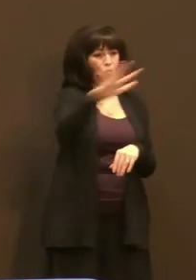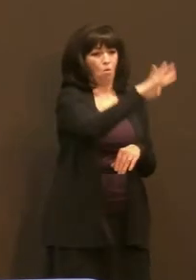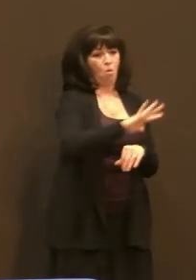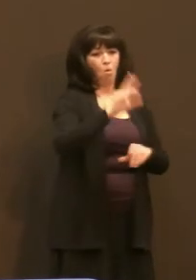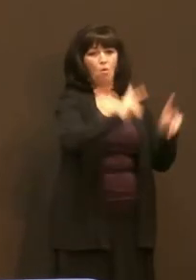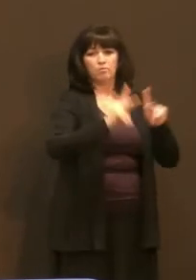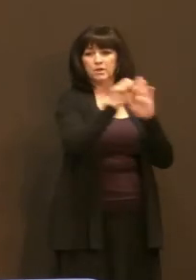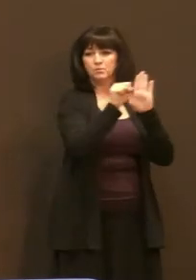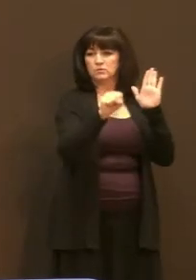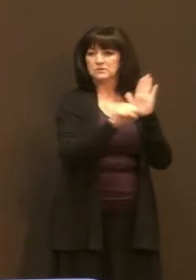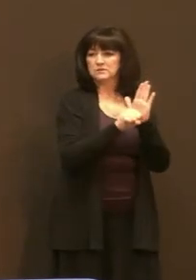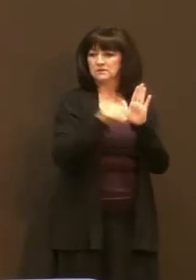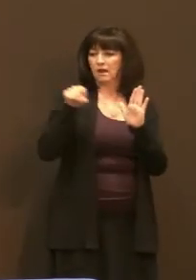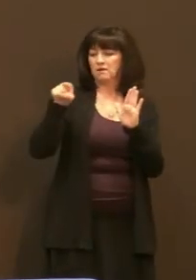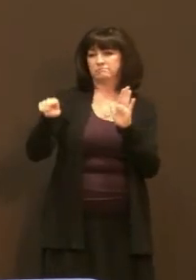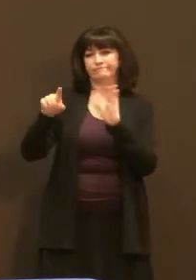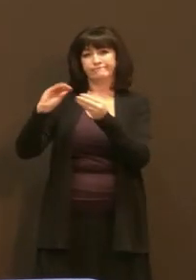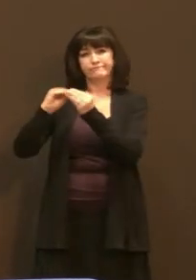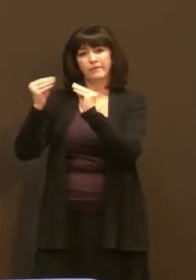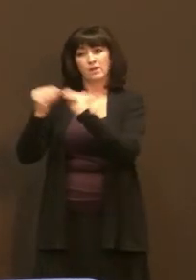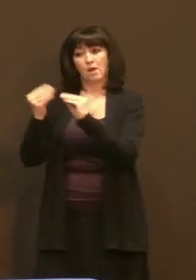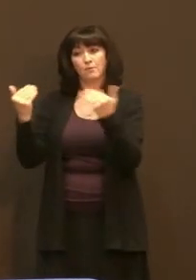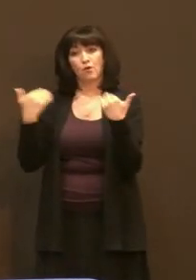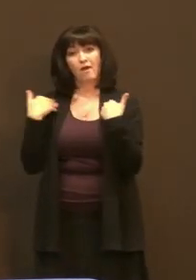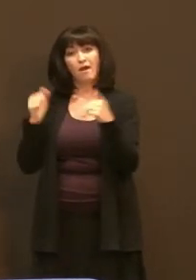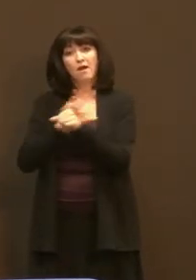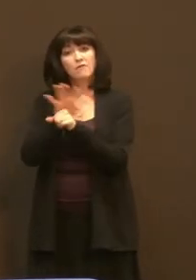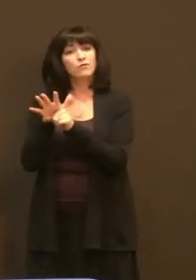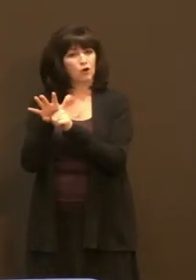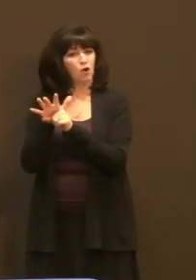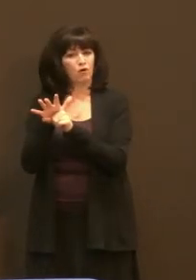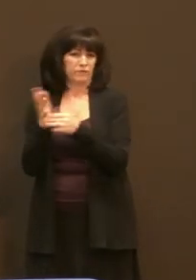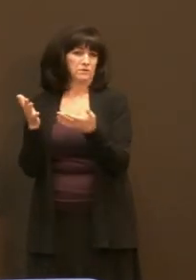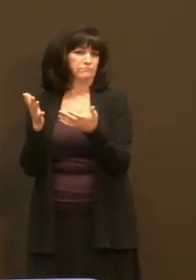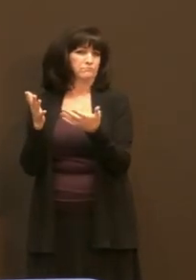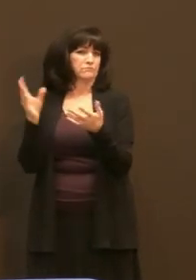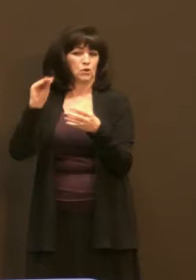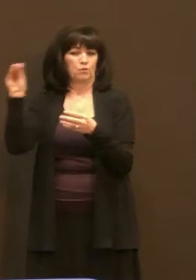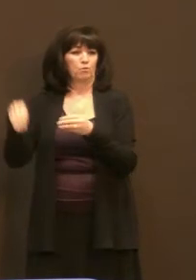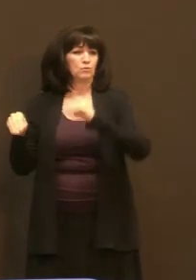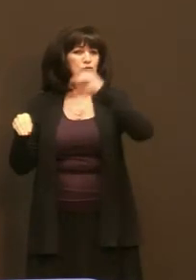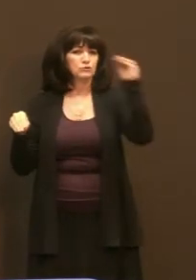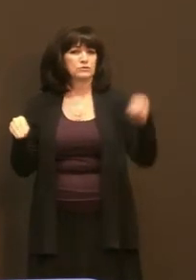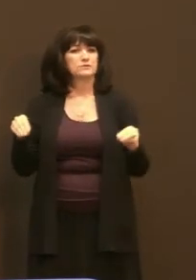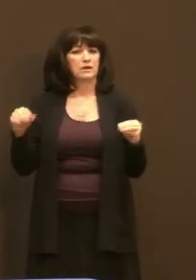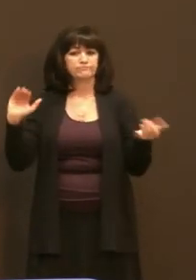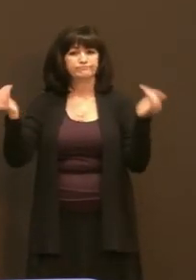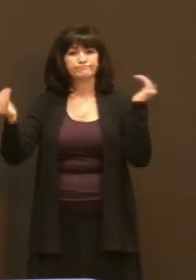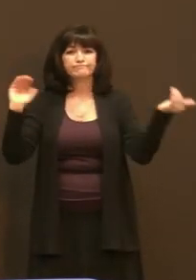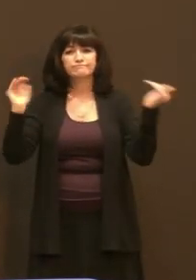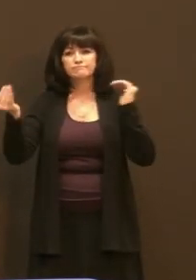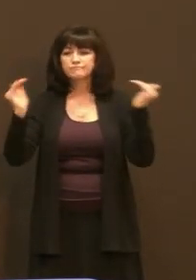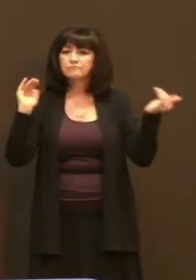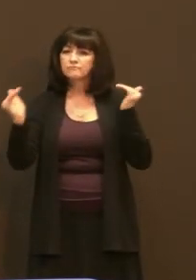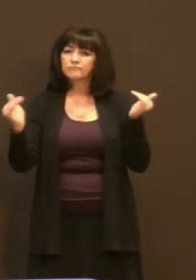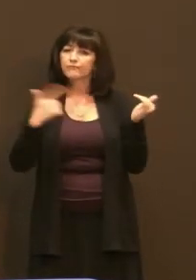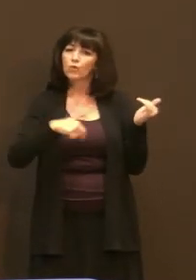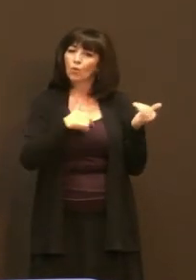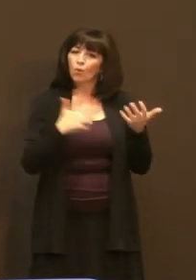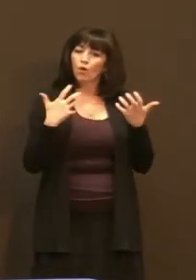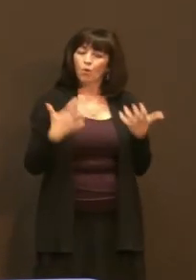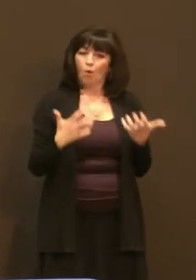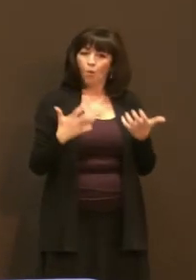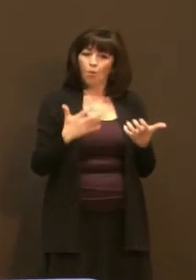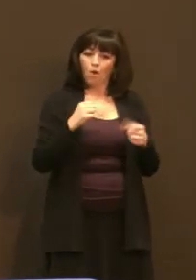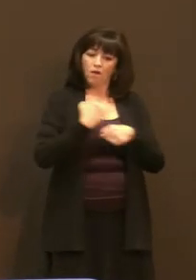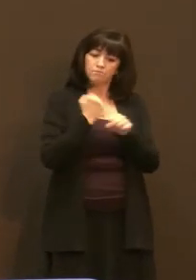We'll continue to look at the numbers and hopefully make good decisions, thoughtful decisions based on the science,